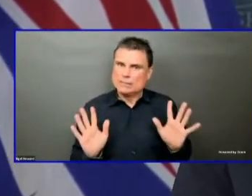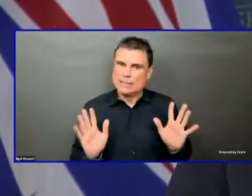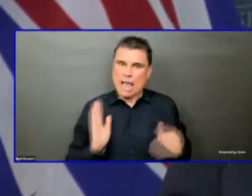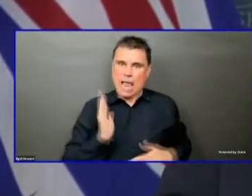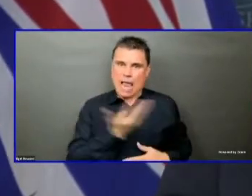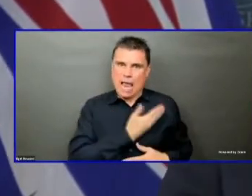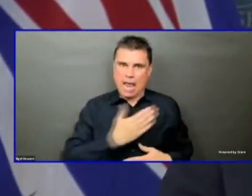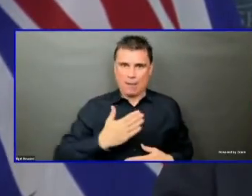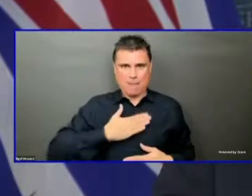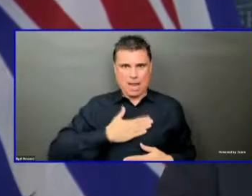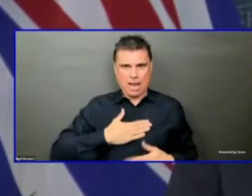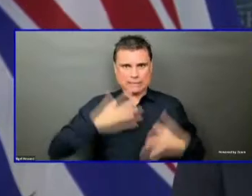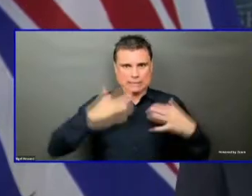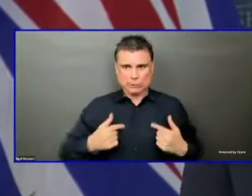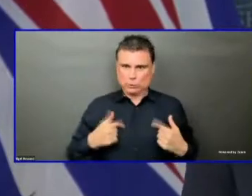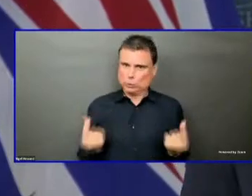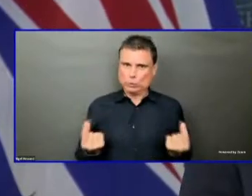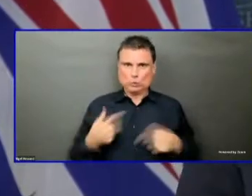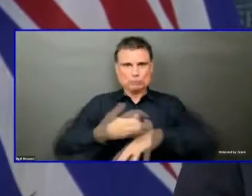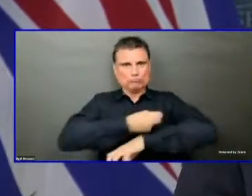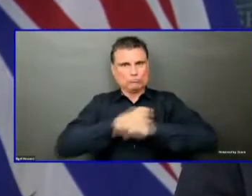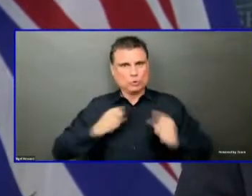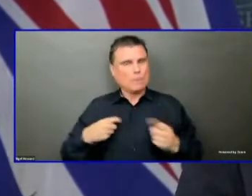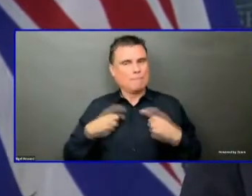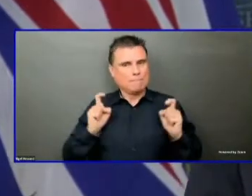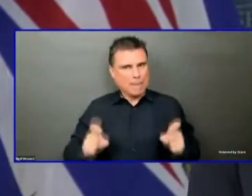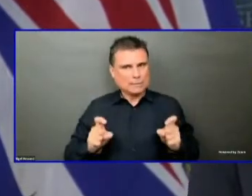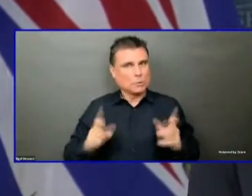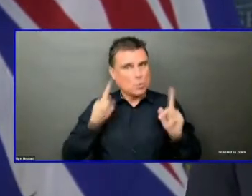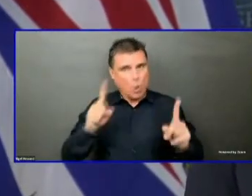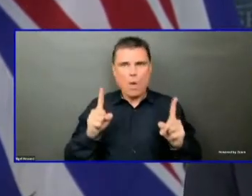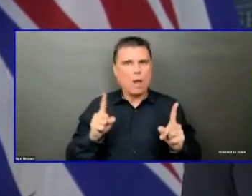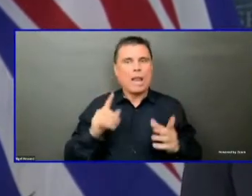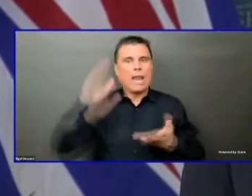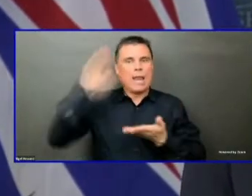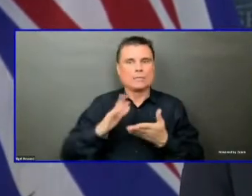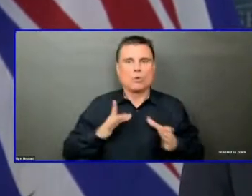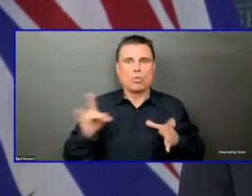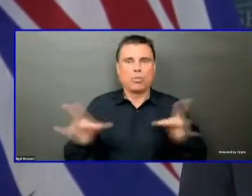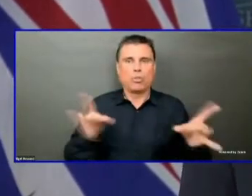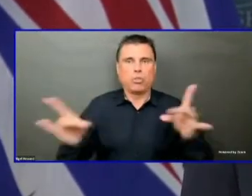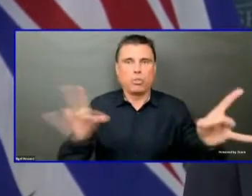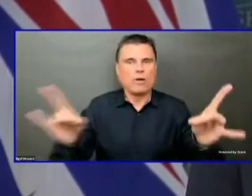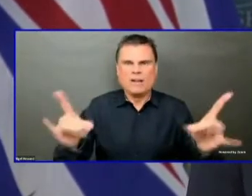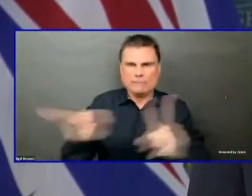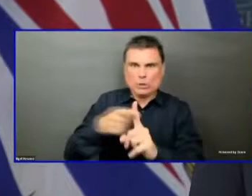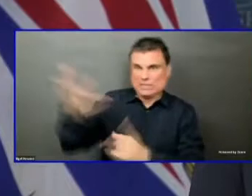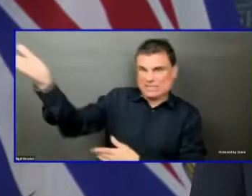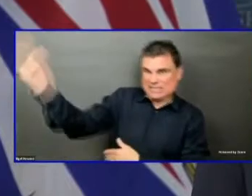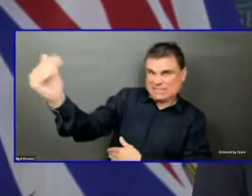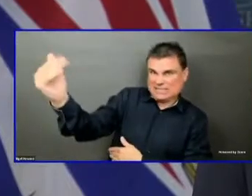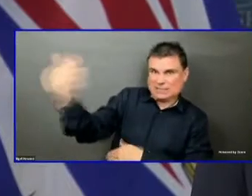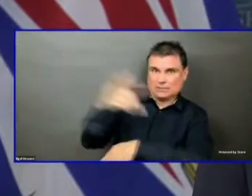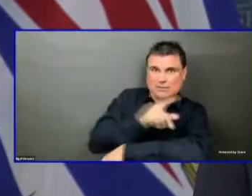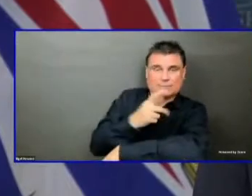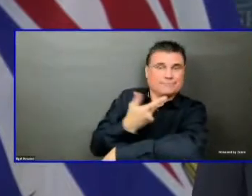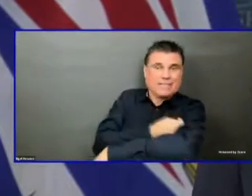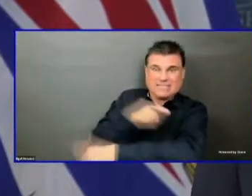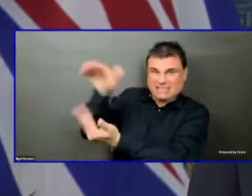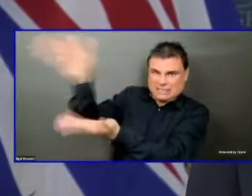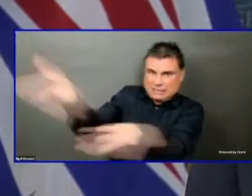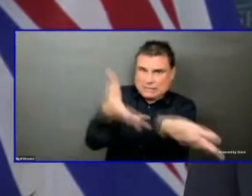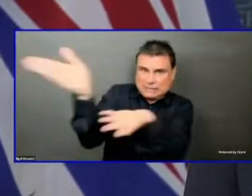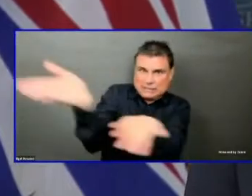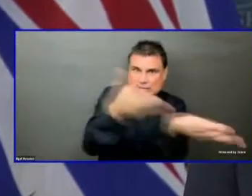continue to reduce and hold the line on transmission in the community. And that vaccine will protect a lot of vulnerable people, protect